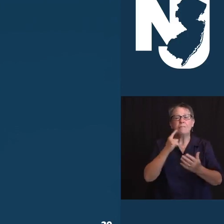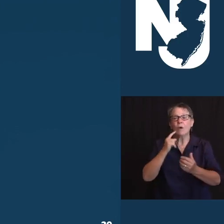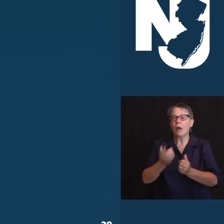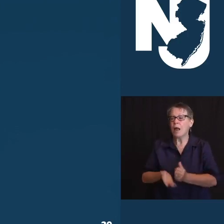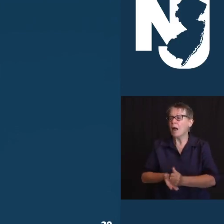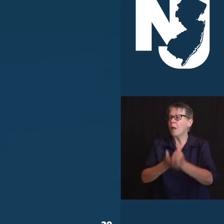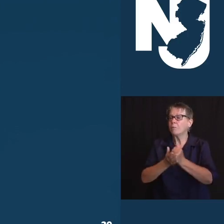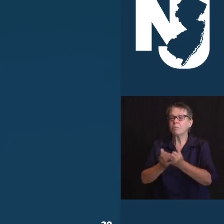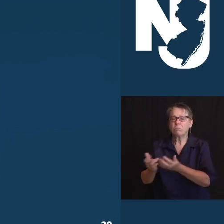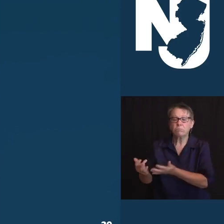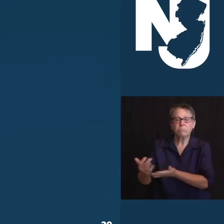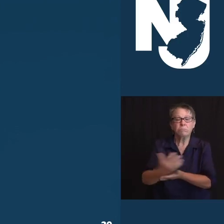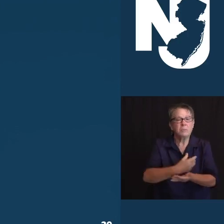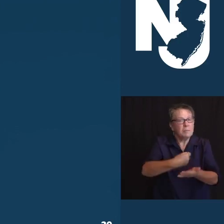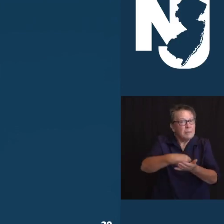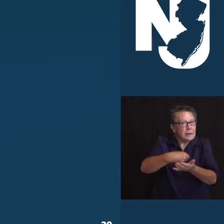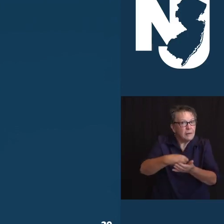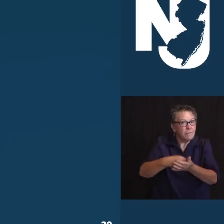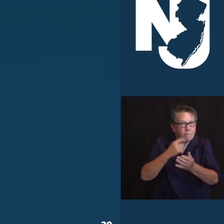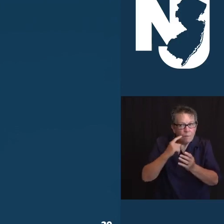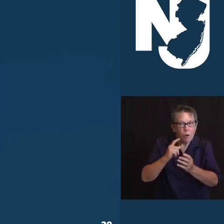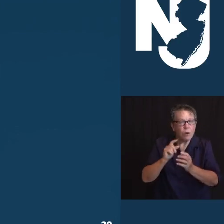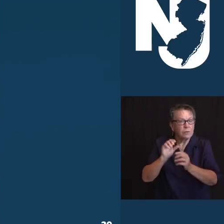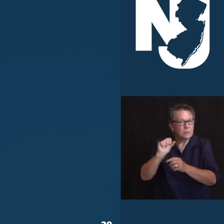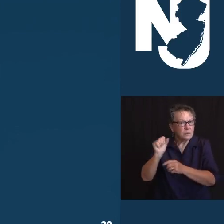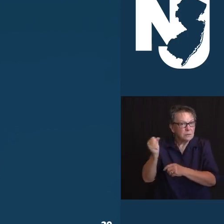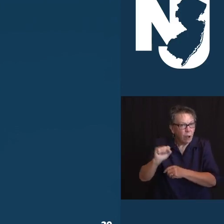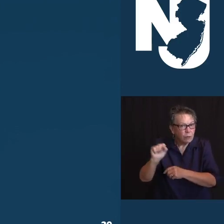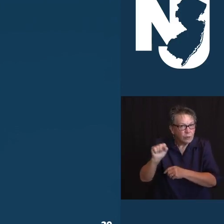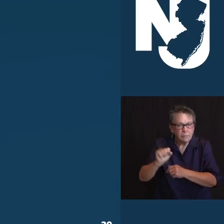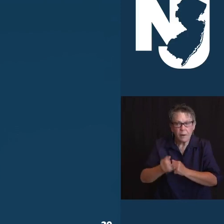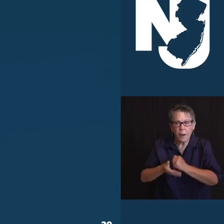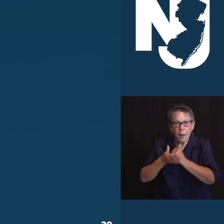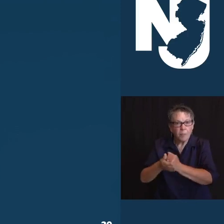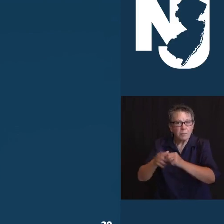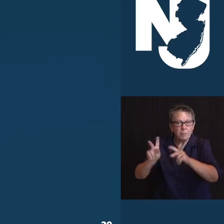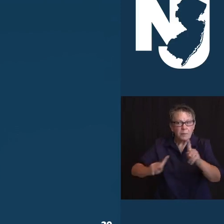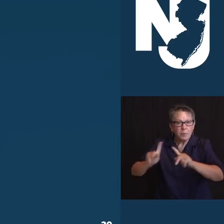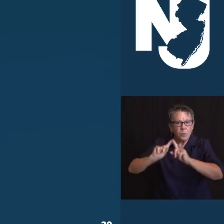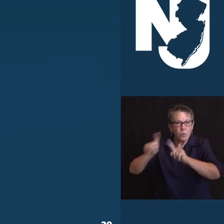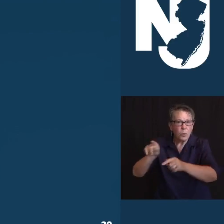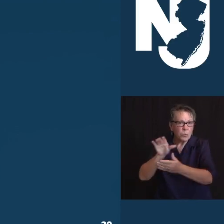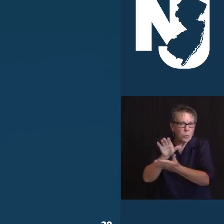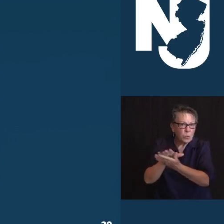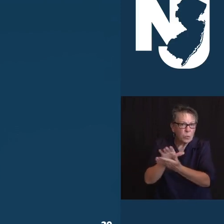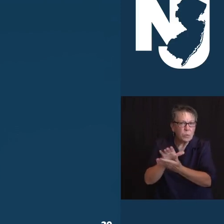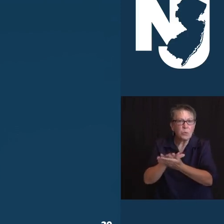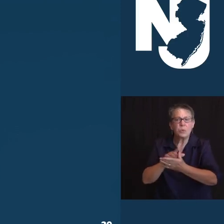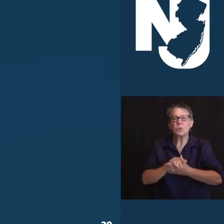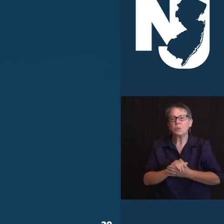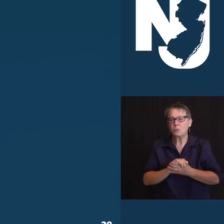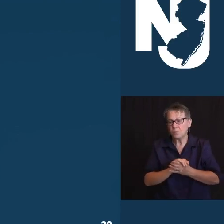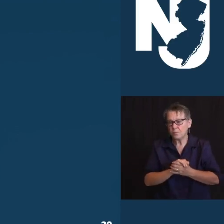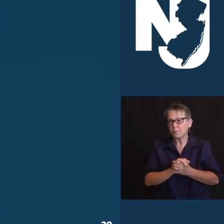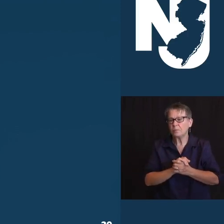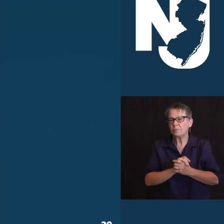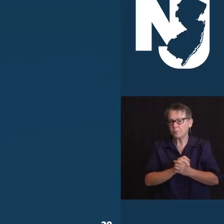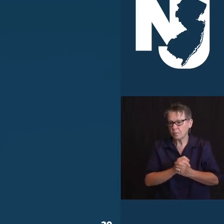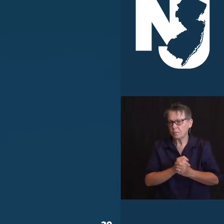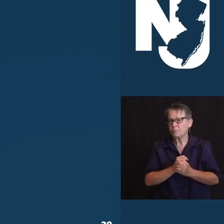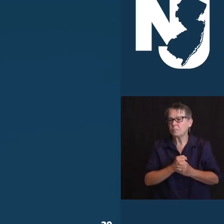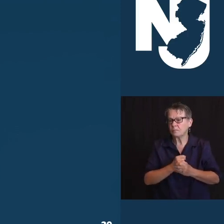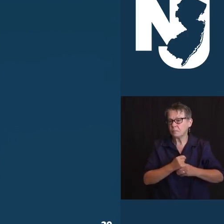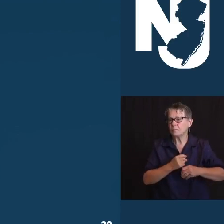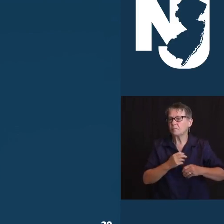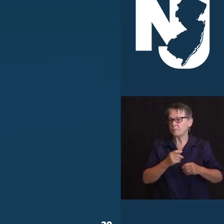Lorraine, with whom I had the great honor of speaking. She herself had tested positive for COVID, so keep her in your prayers. She seems well